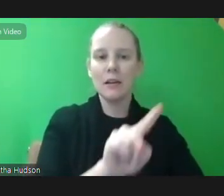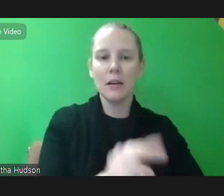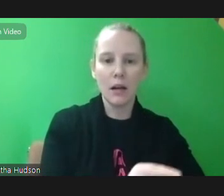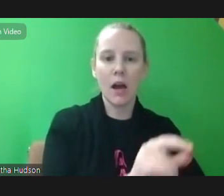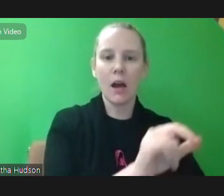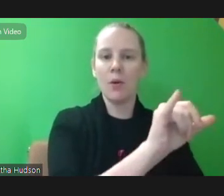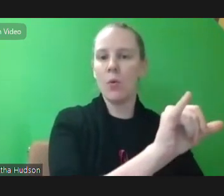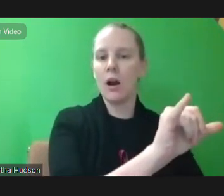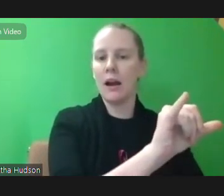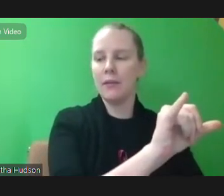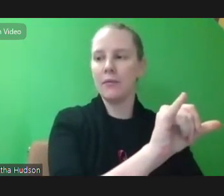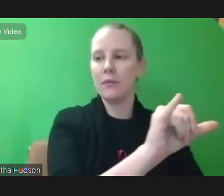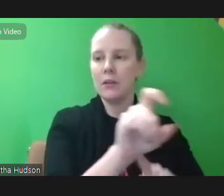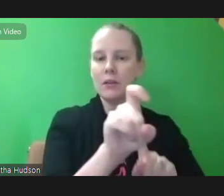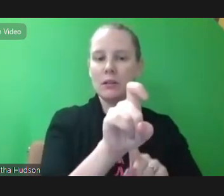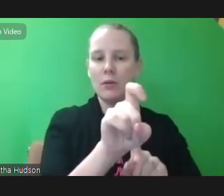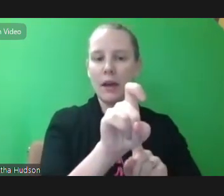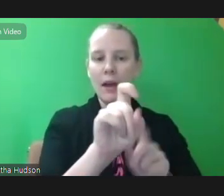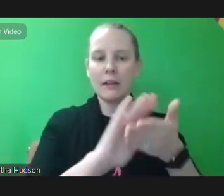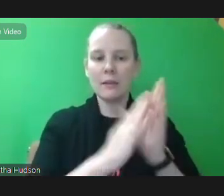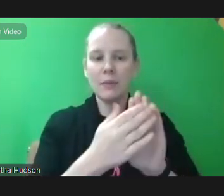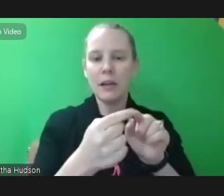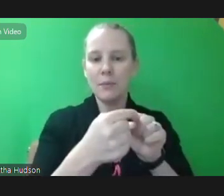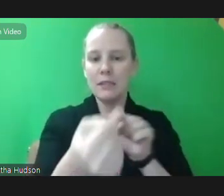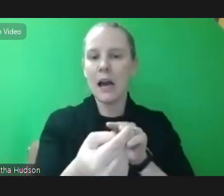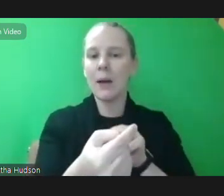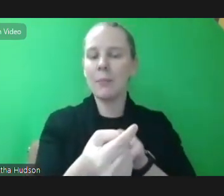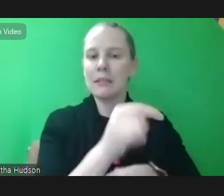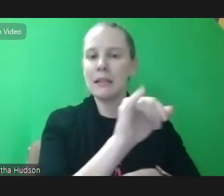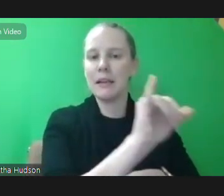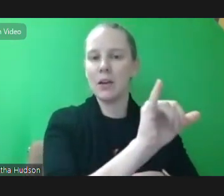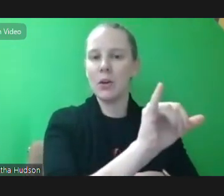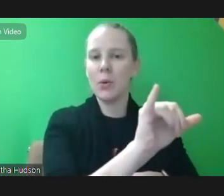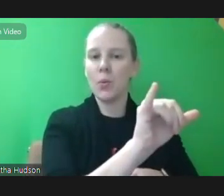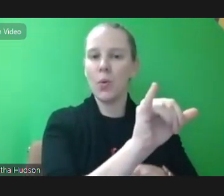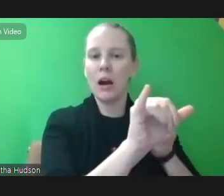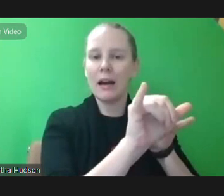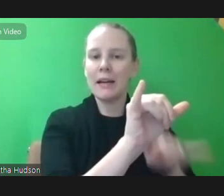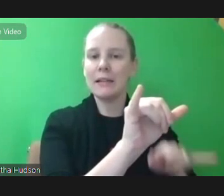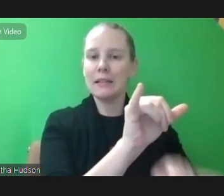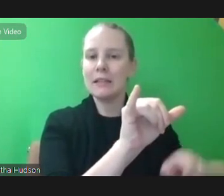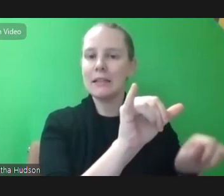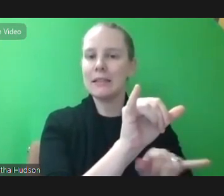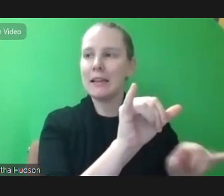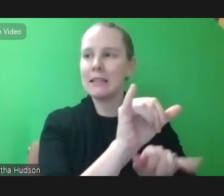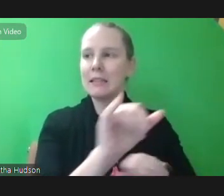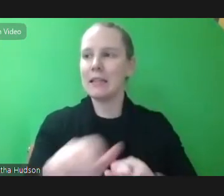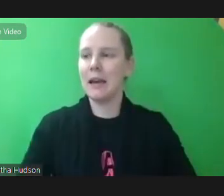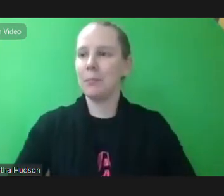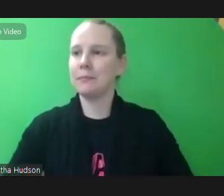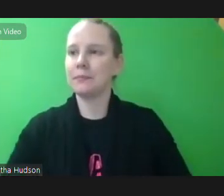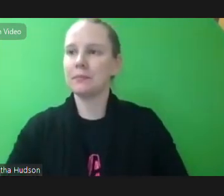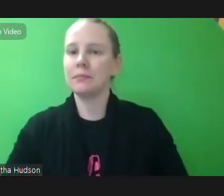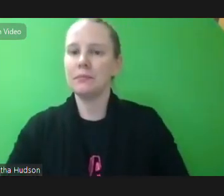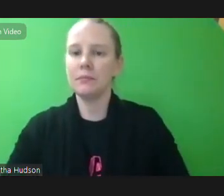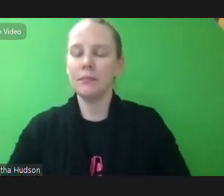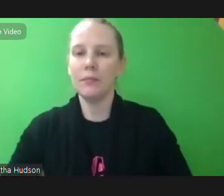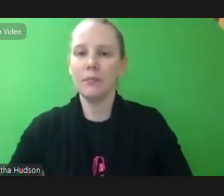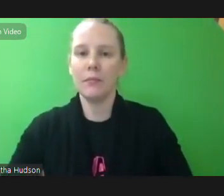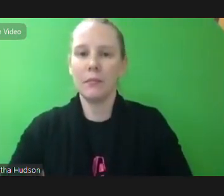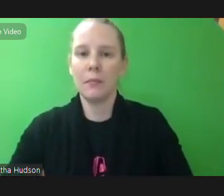-x comma y. So x becomes the opposite, y stays the same.